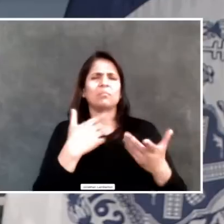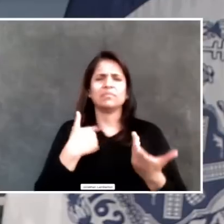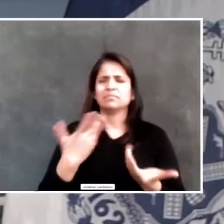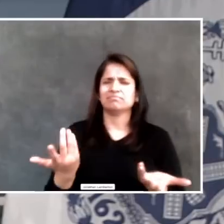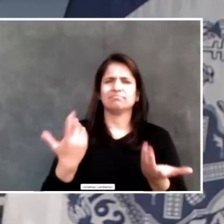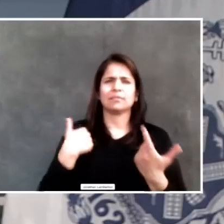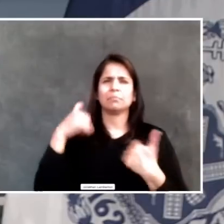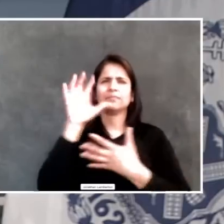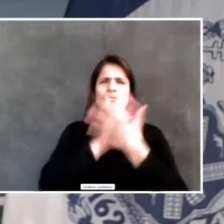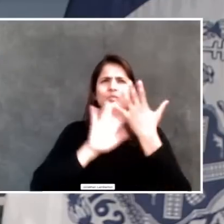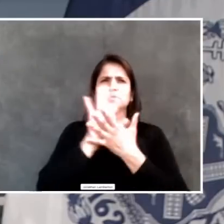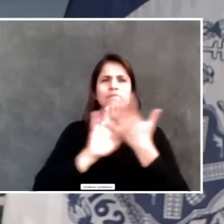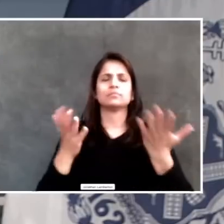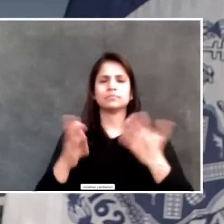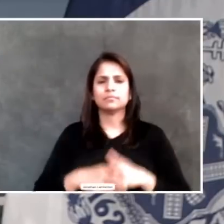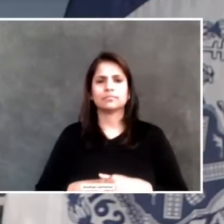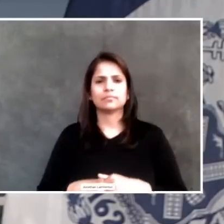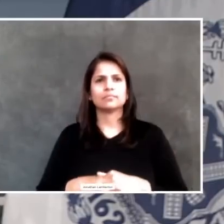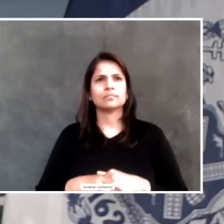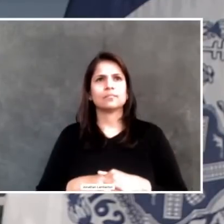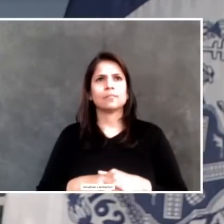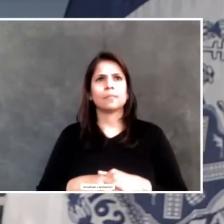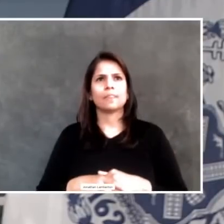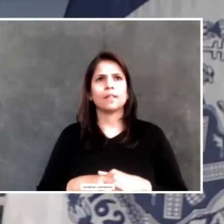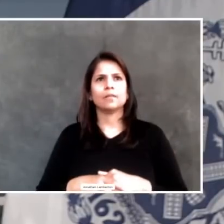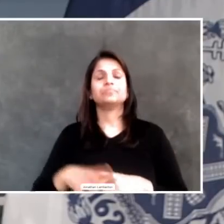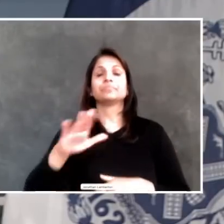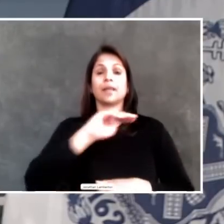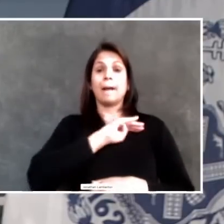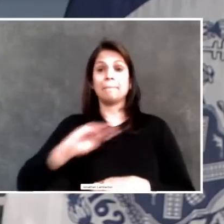I know Jay Varma has done a lot of work on this, sort of